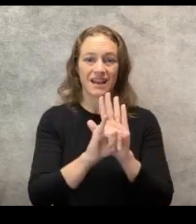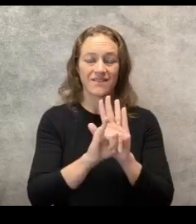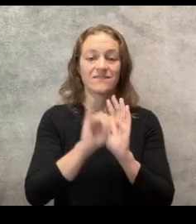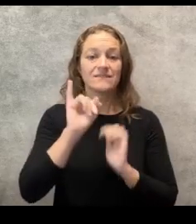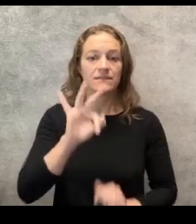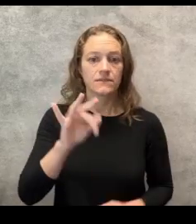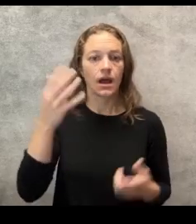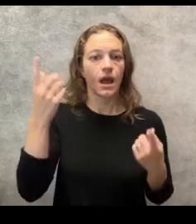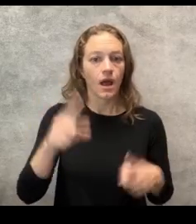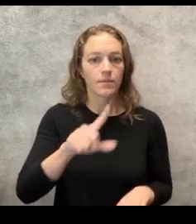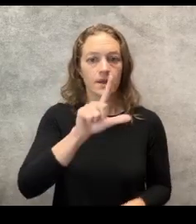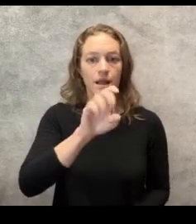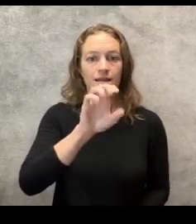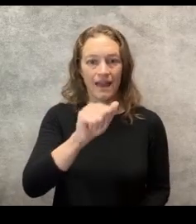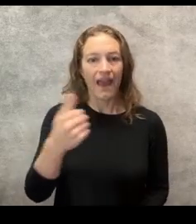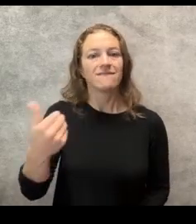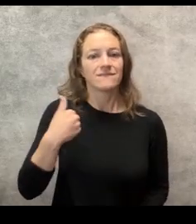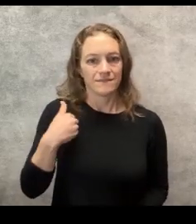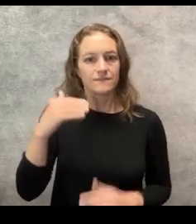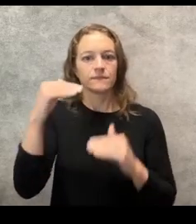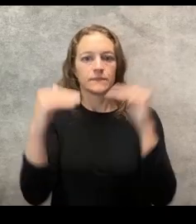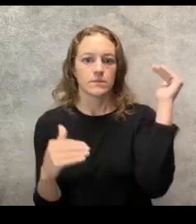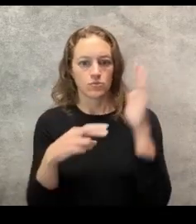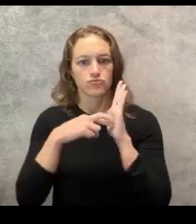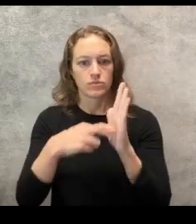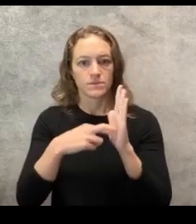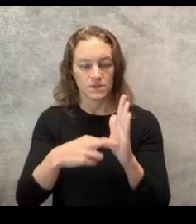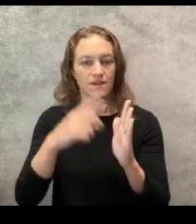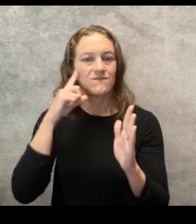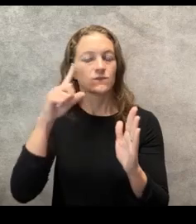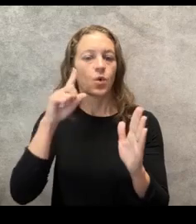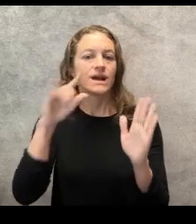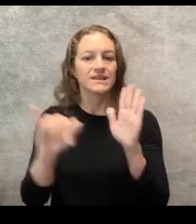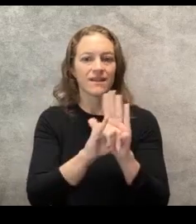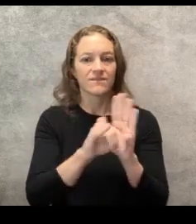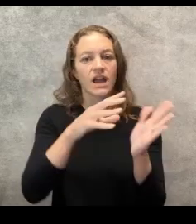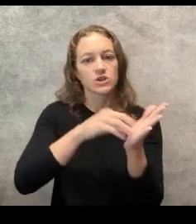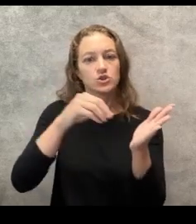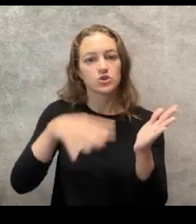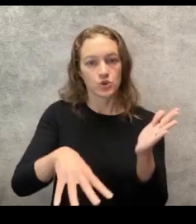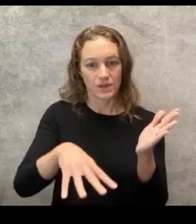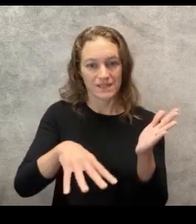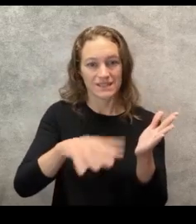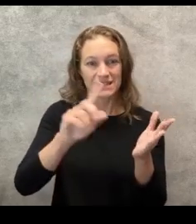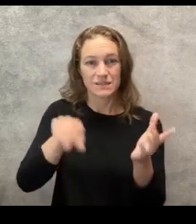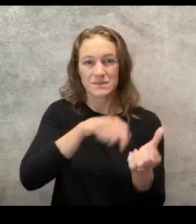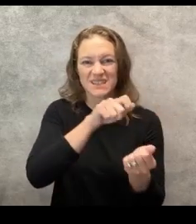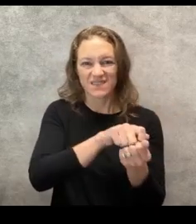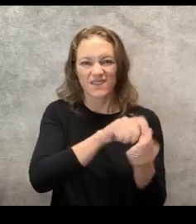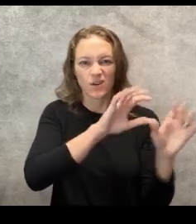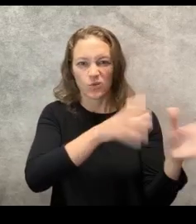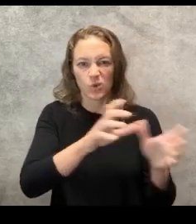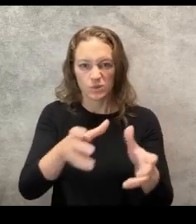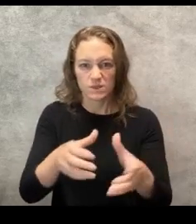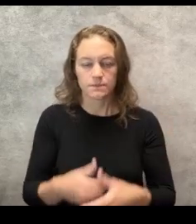disproportionate representation in the identification of students in particular groups.